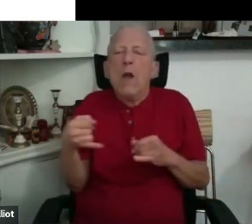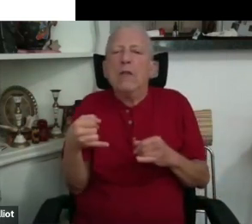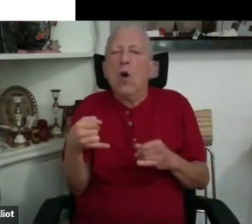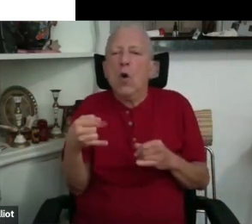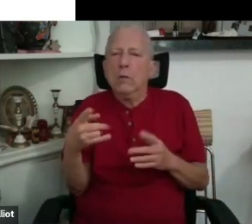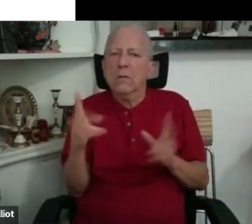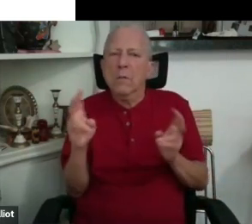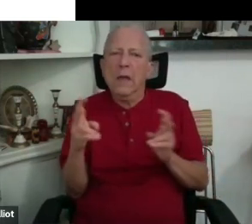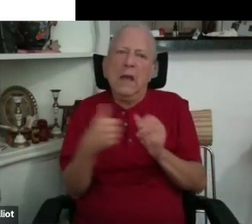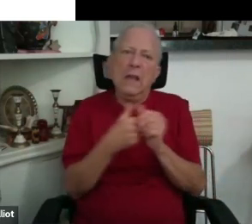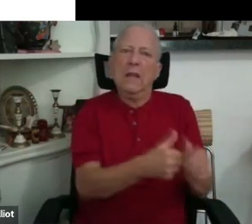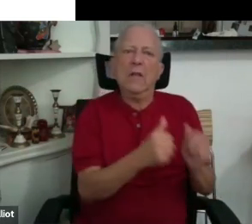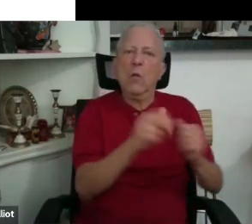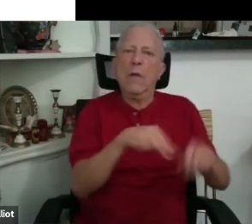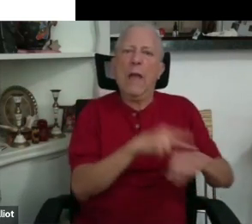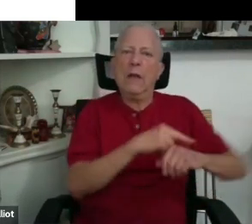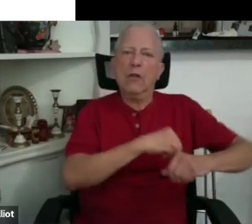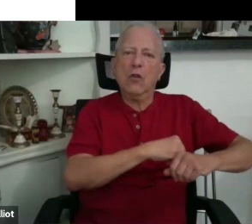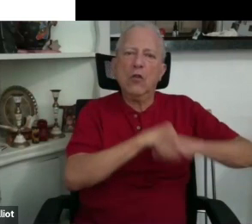national security and law enforcement interests.